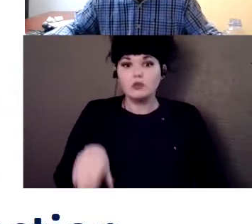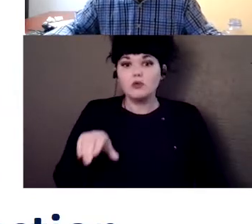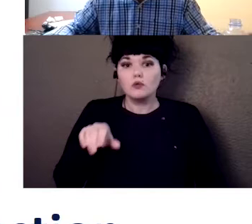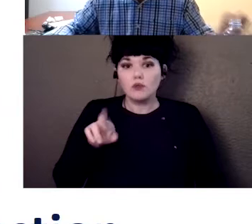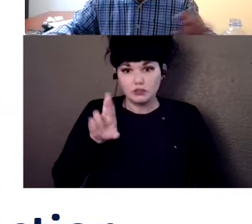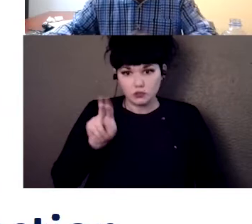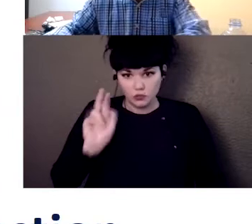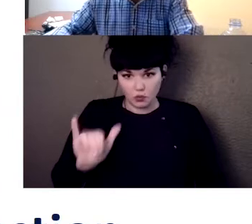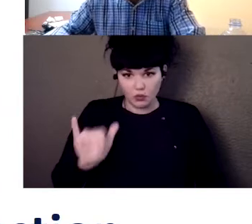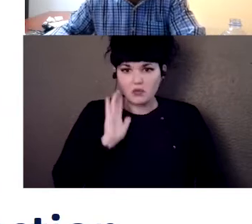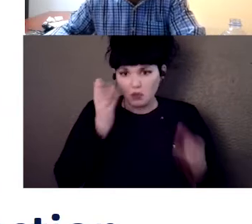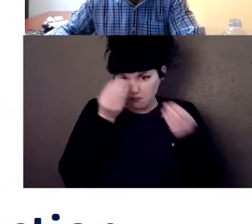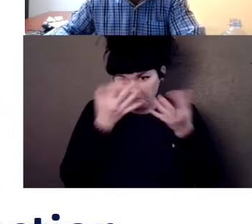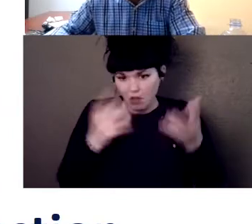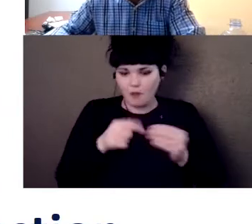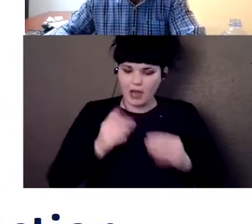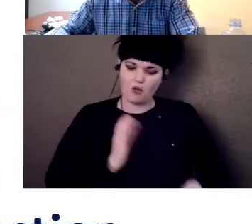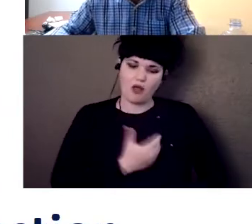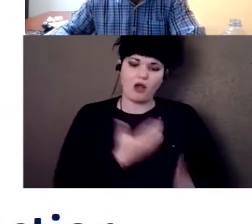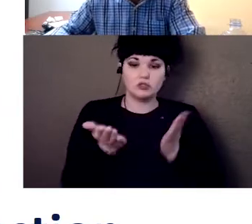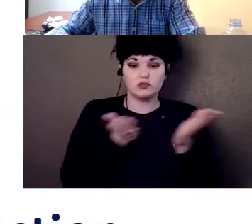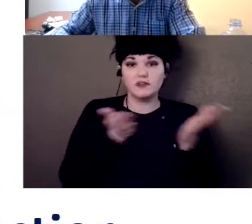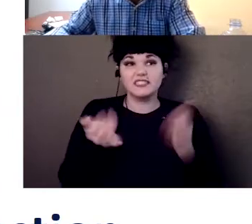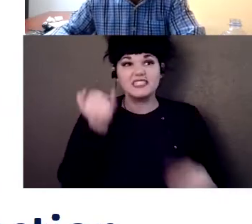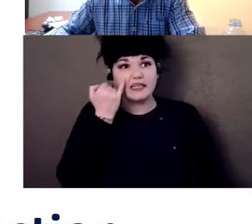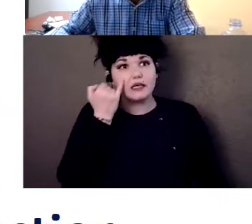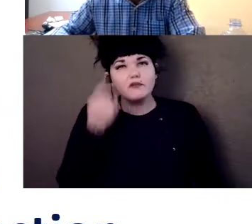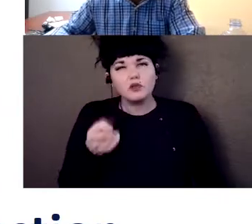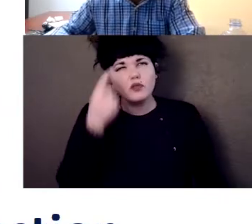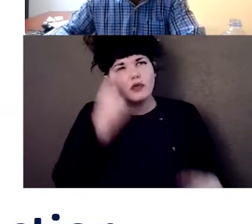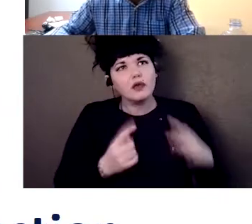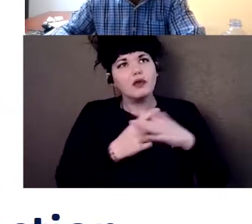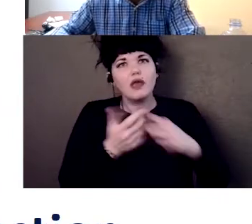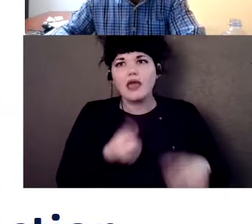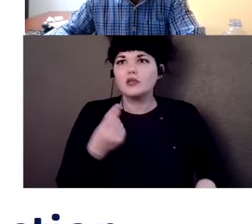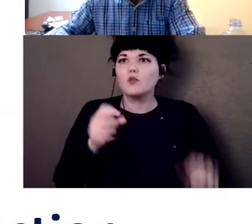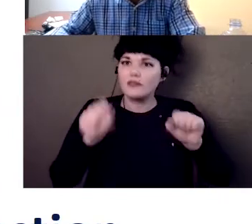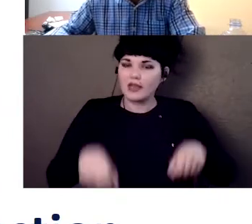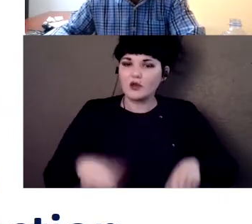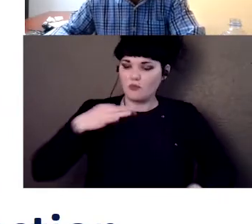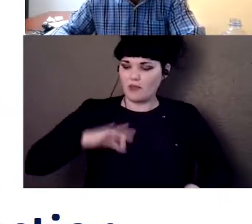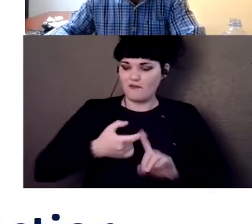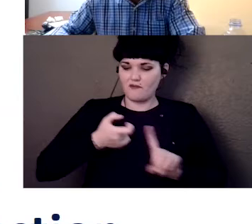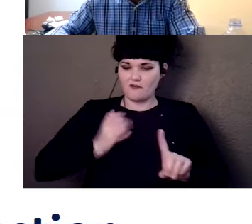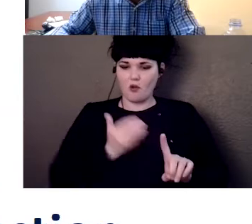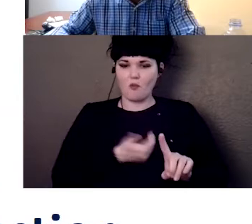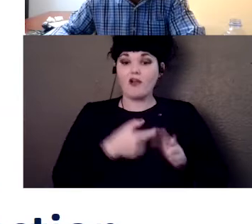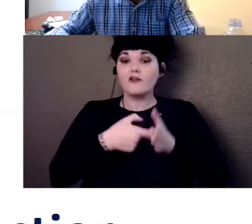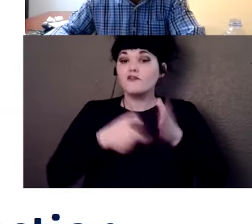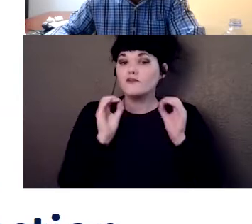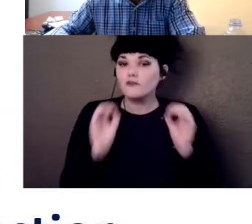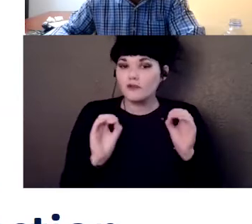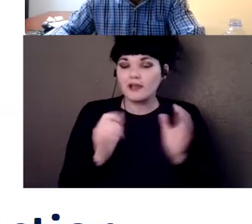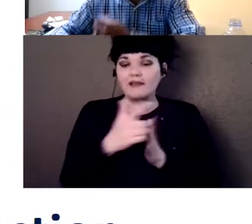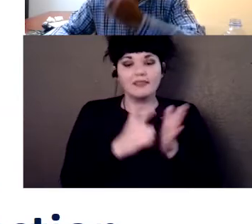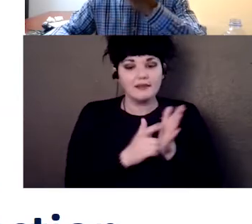And if you know anyone that could benefit from our free legal and advocacy services, then you can provide them with the information or